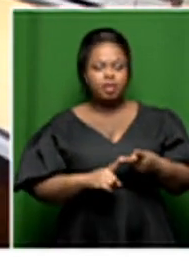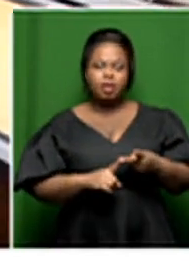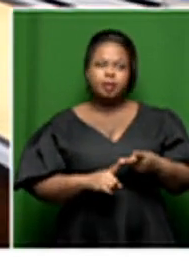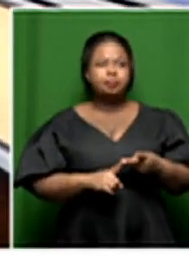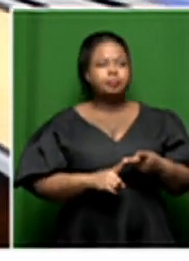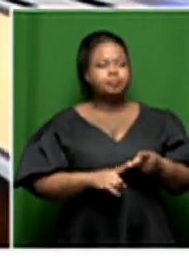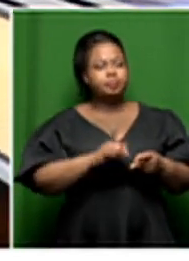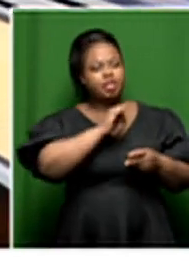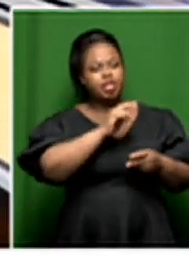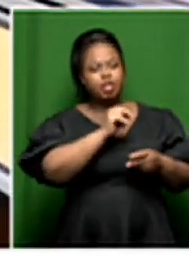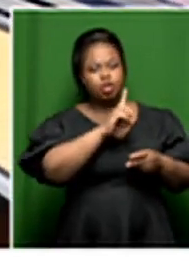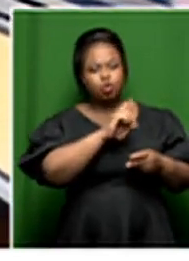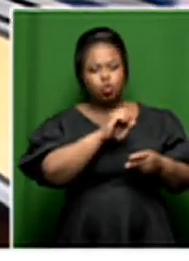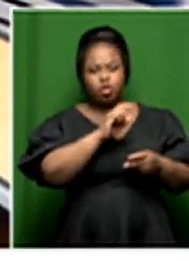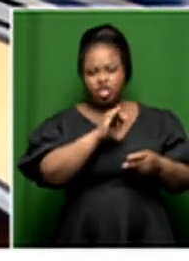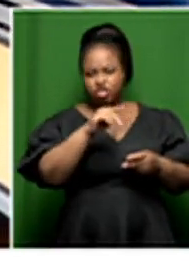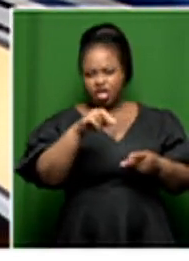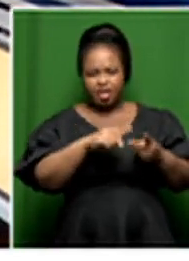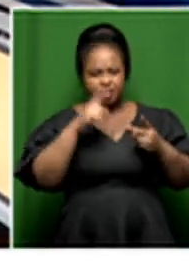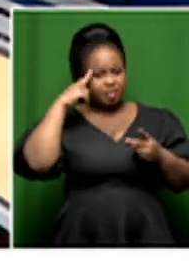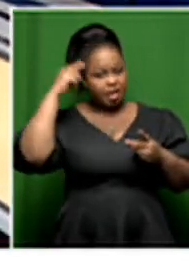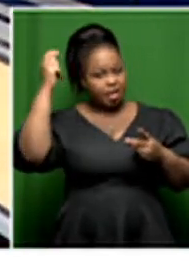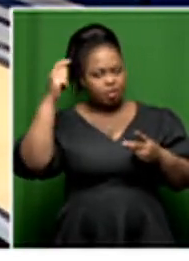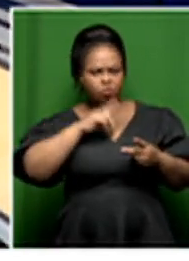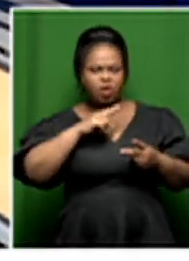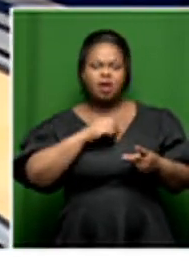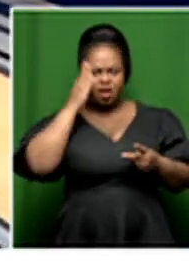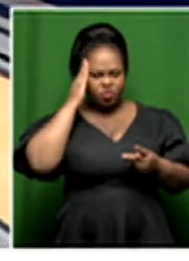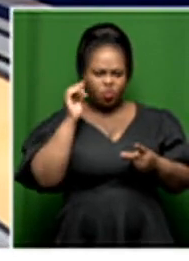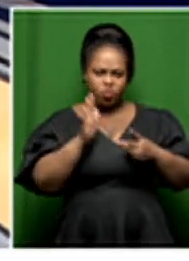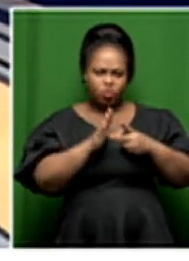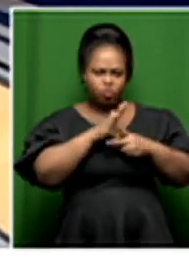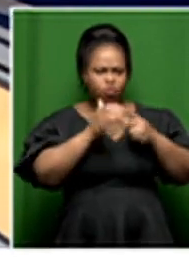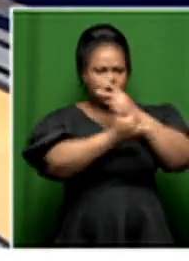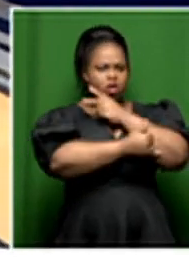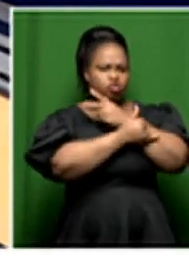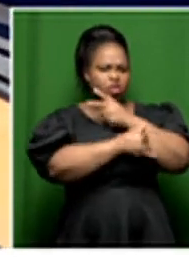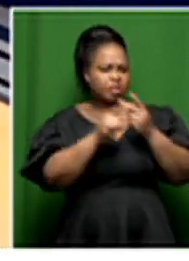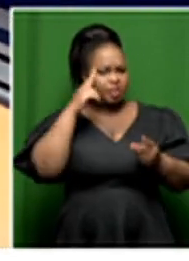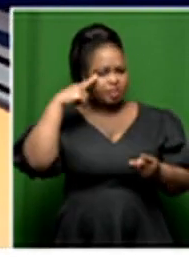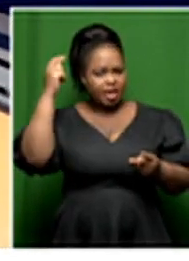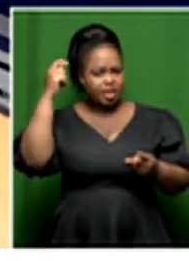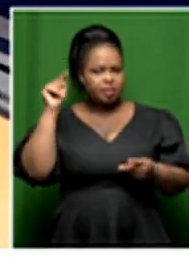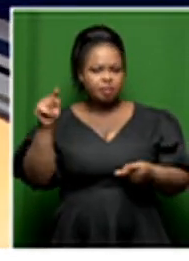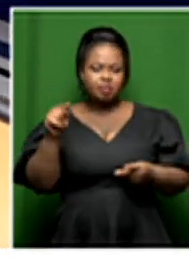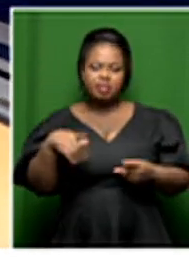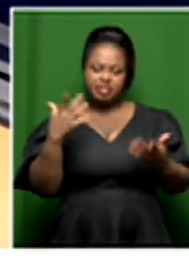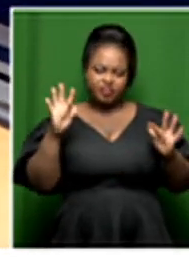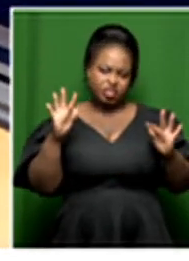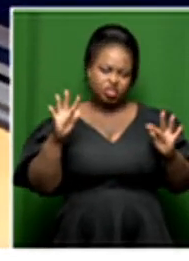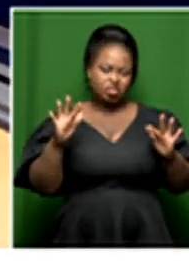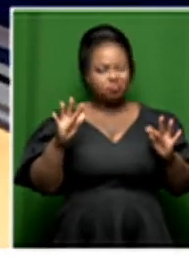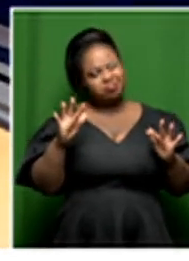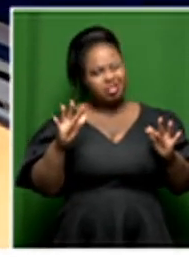into the conversation now, because I know that they have primarily been using Sinovac. Thailand have now done a bit of an about turn, and